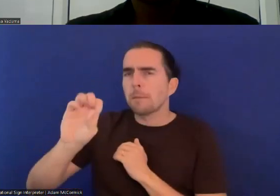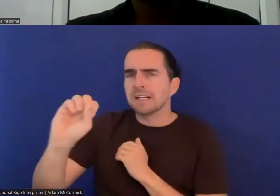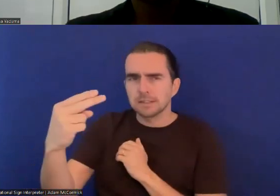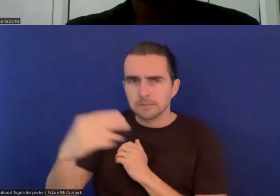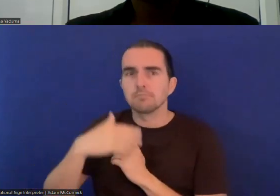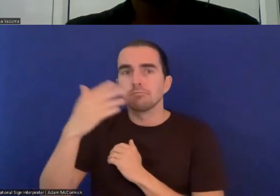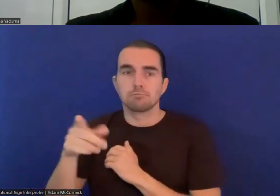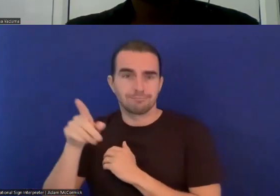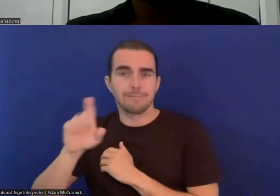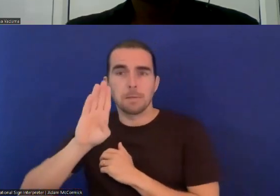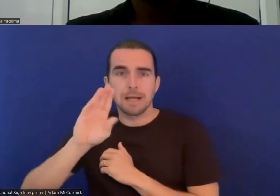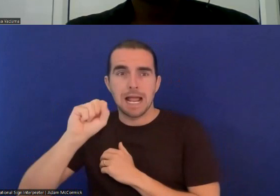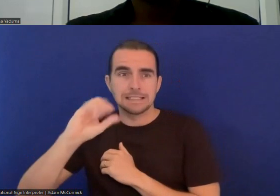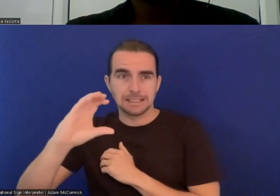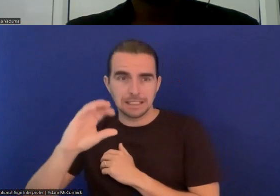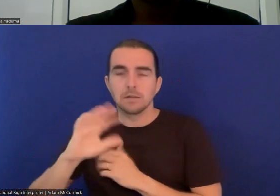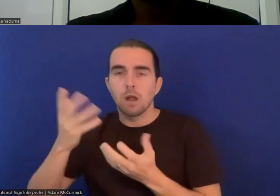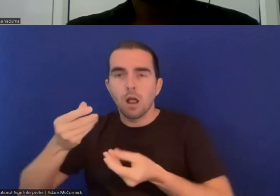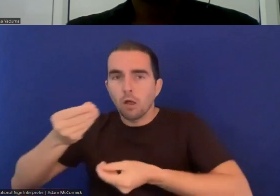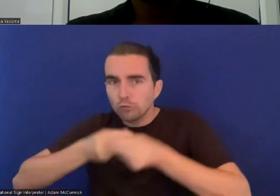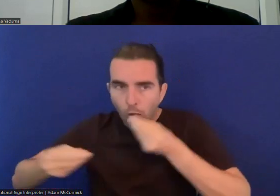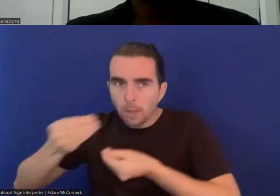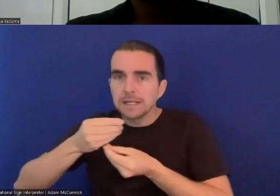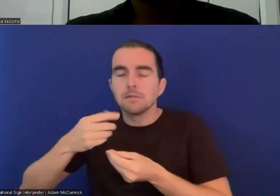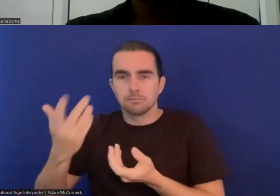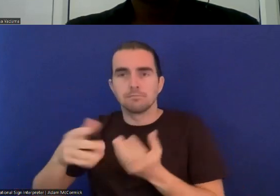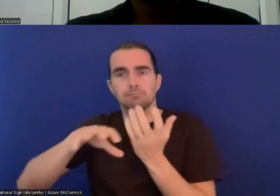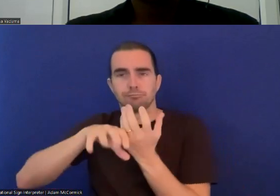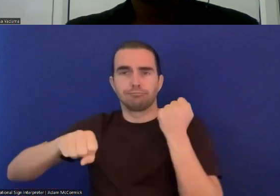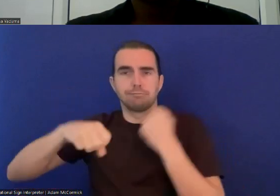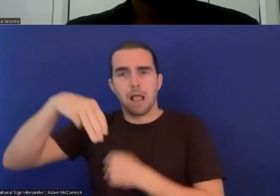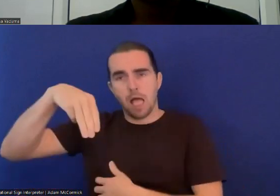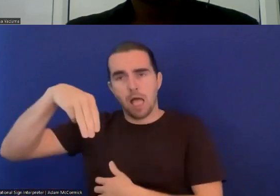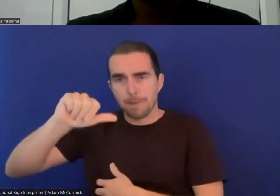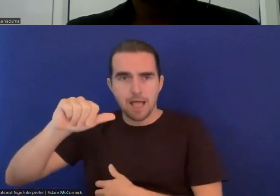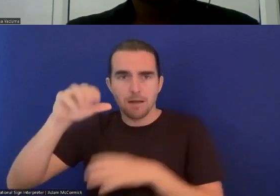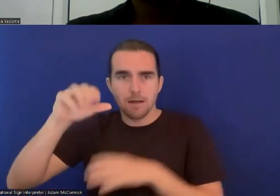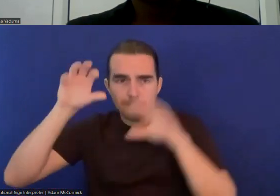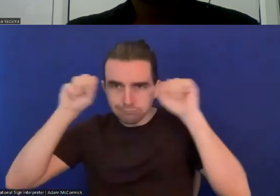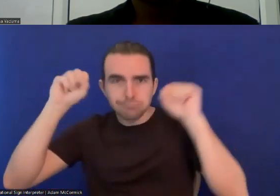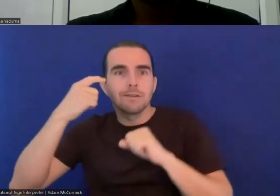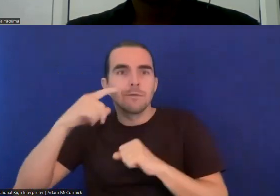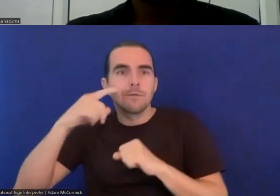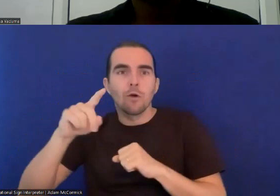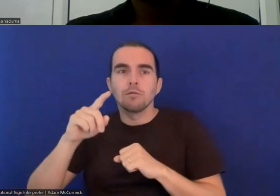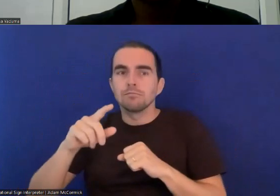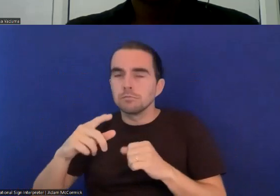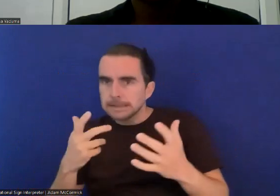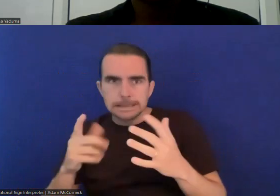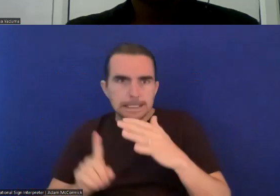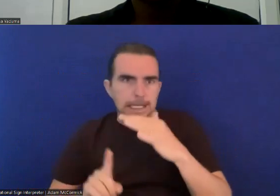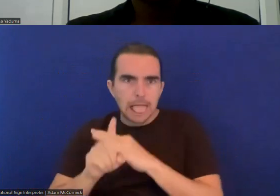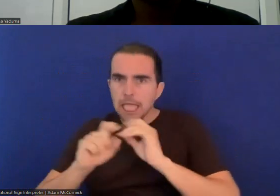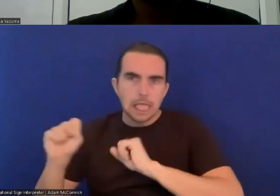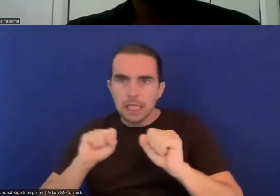accountability coordinator with Save the Children International. Sabina's presentation today